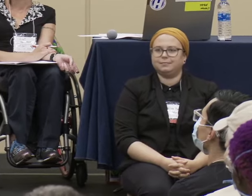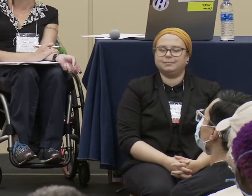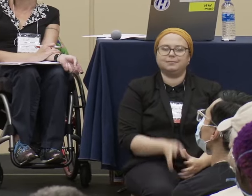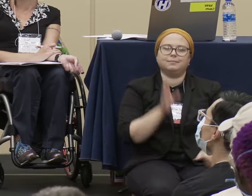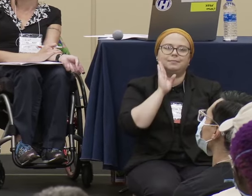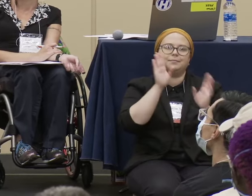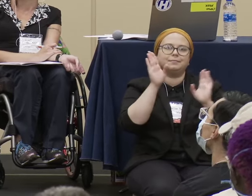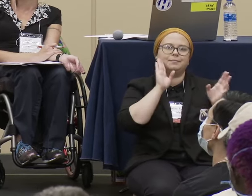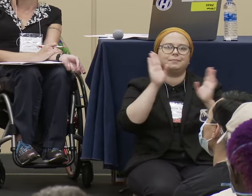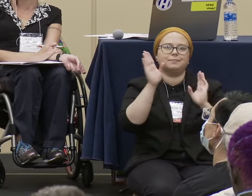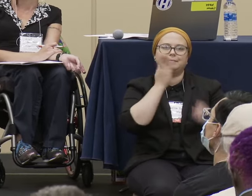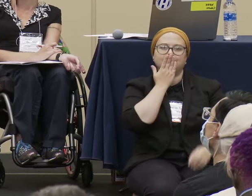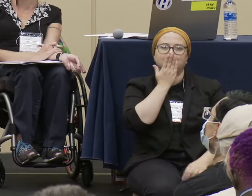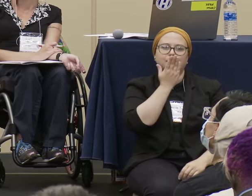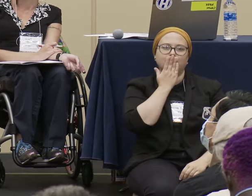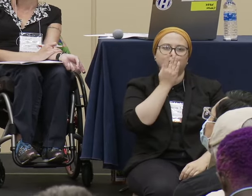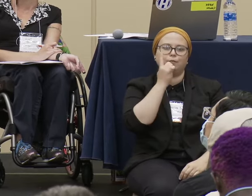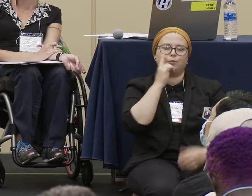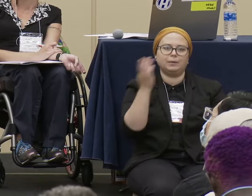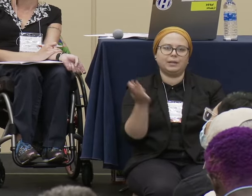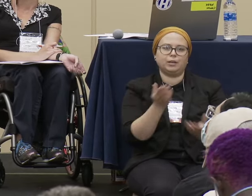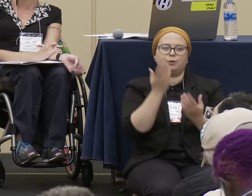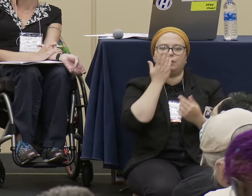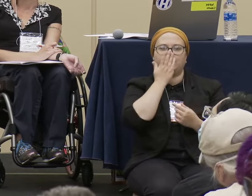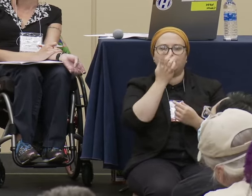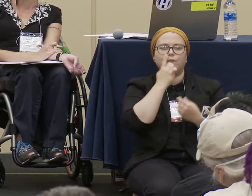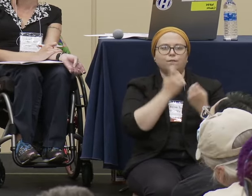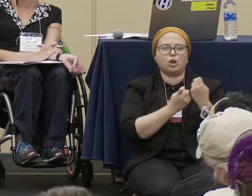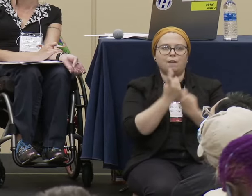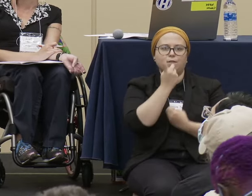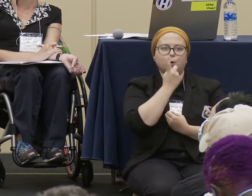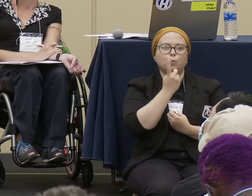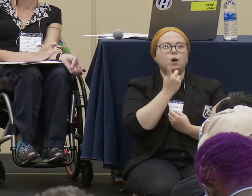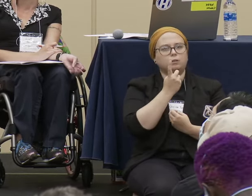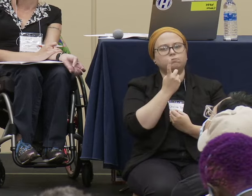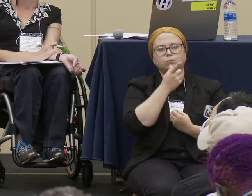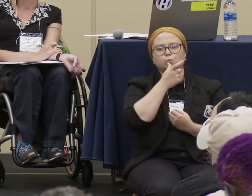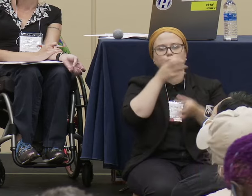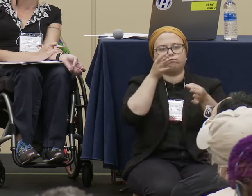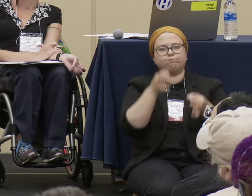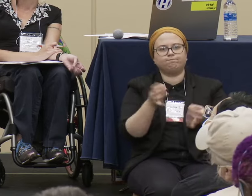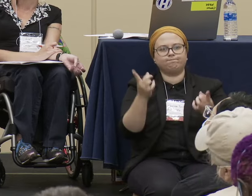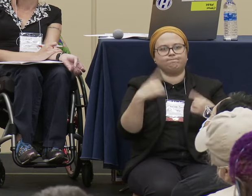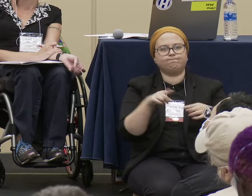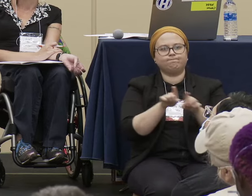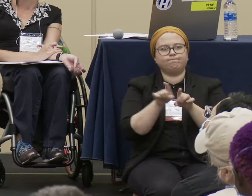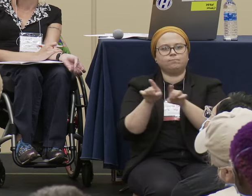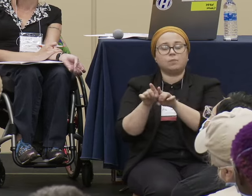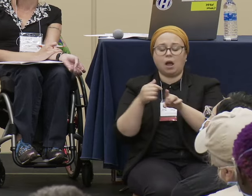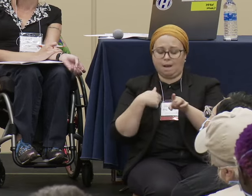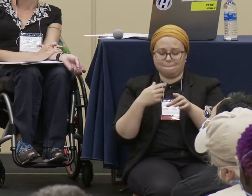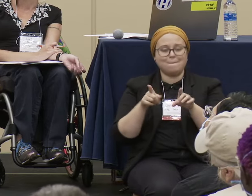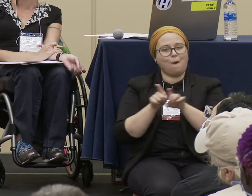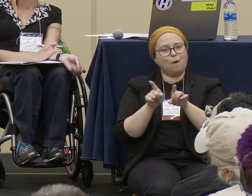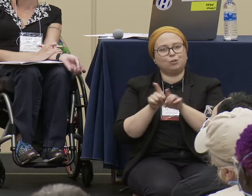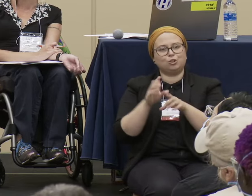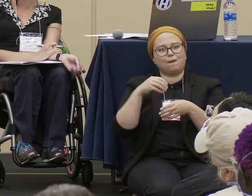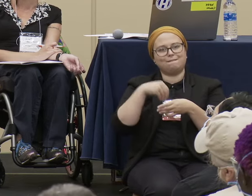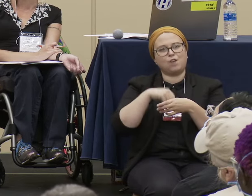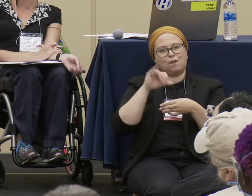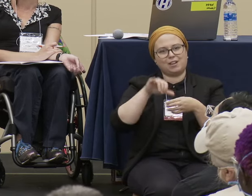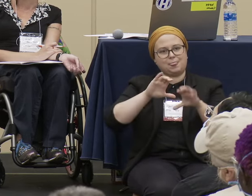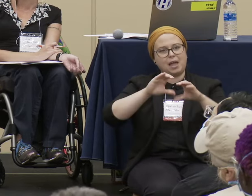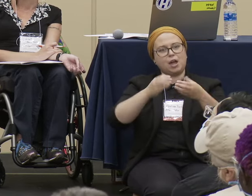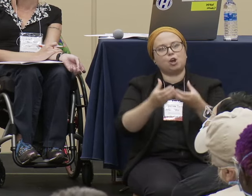Hello, and thank you for being here, and thank you for everyone for selecting to be here as well. I'm also a member of Beyond the Bars and